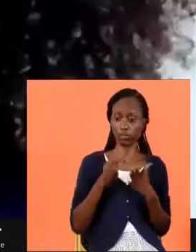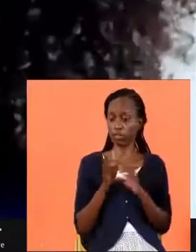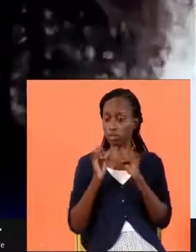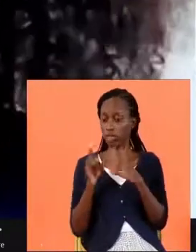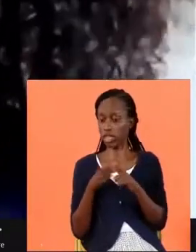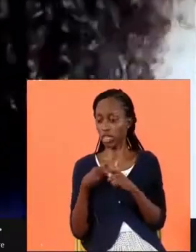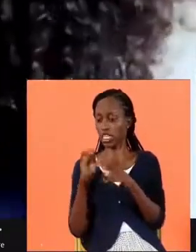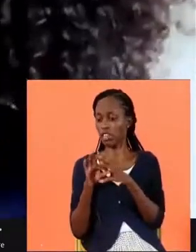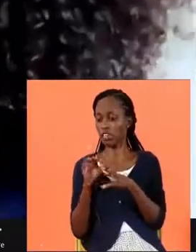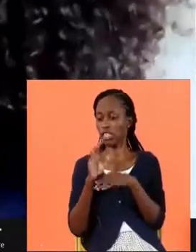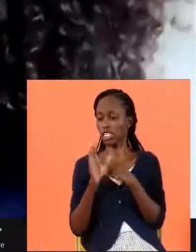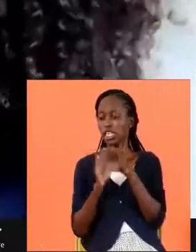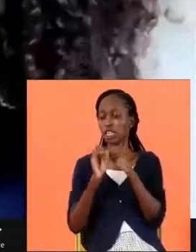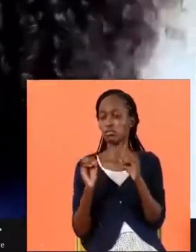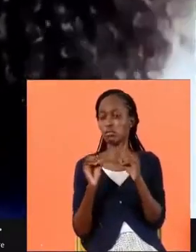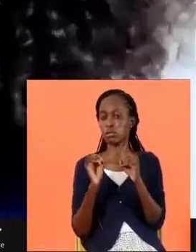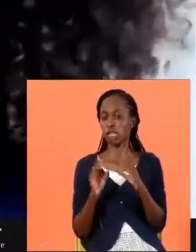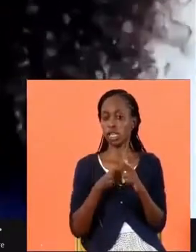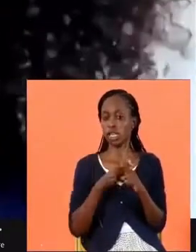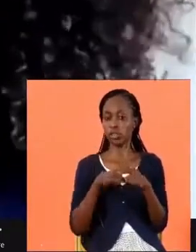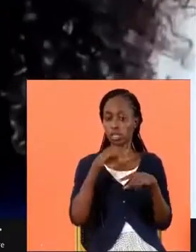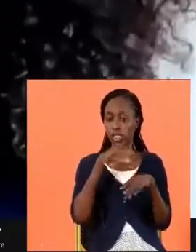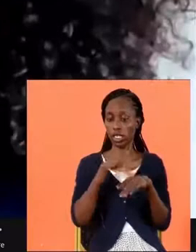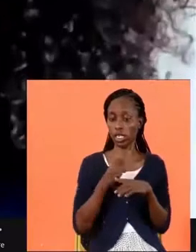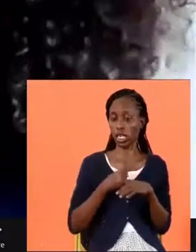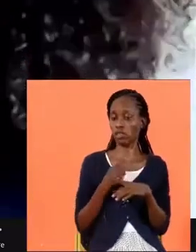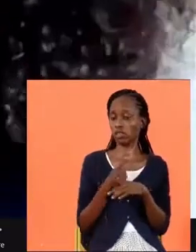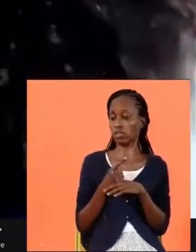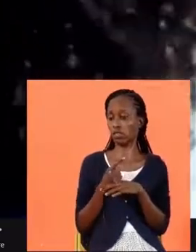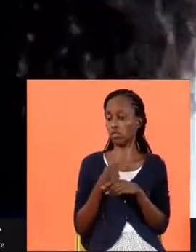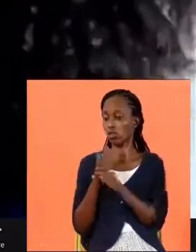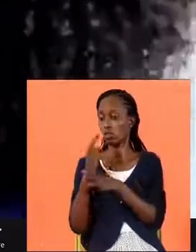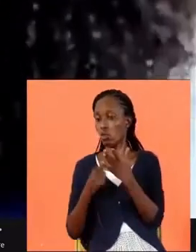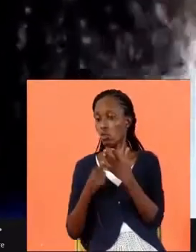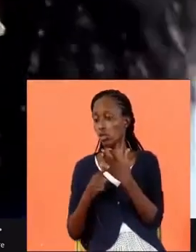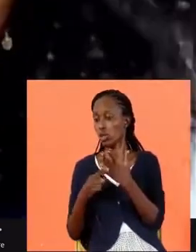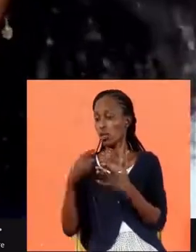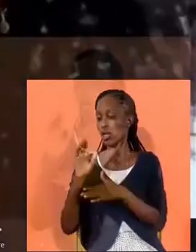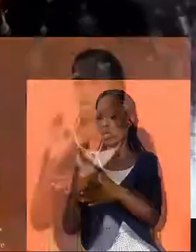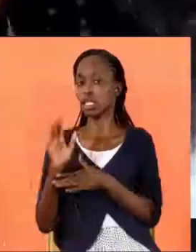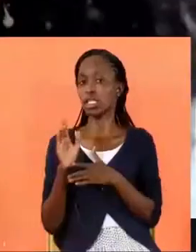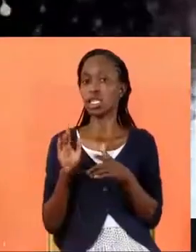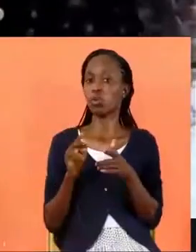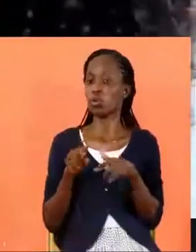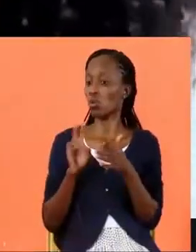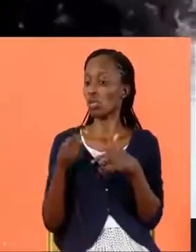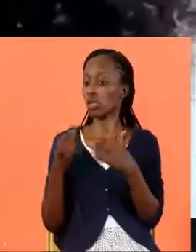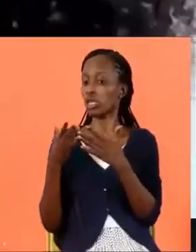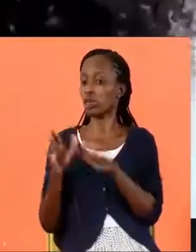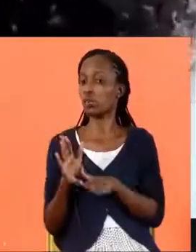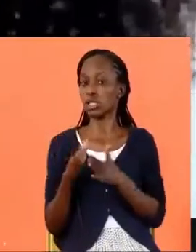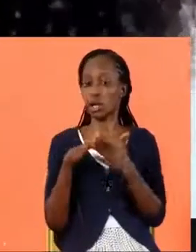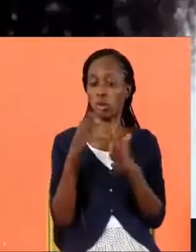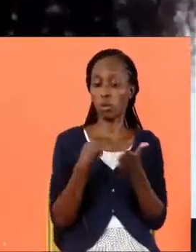invest in your country. And we find ourselves acquiescing to these demands. Again, we are losing double the amount of money